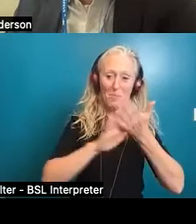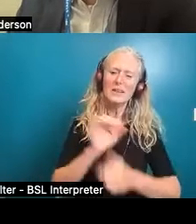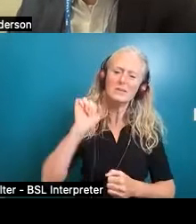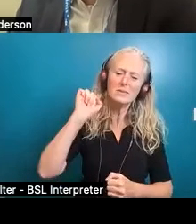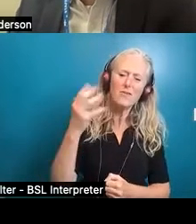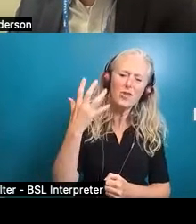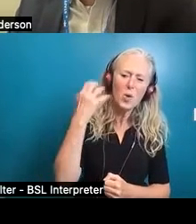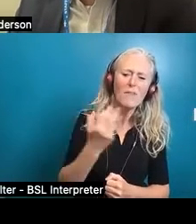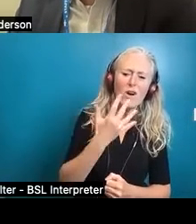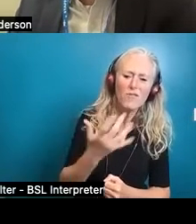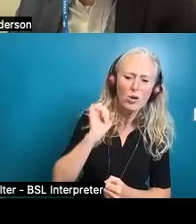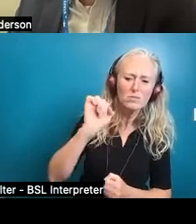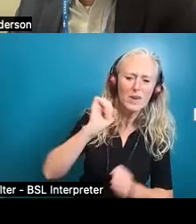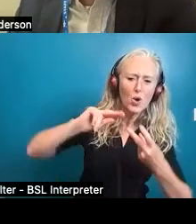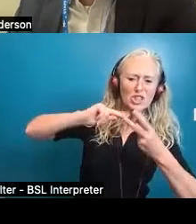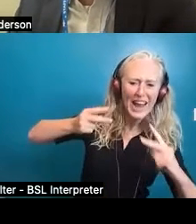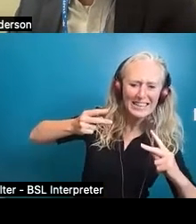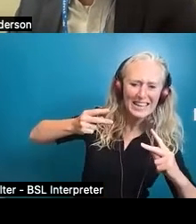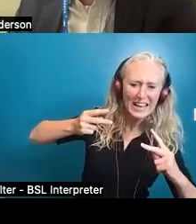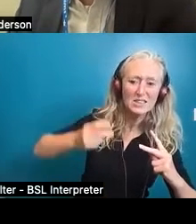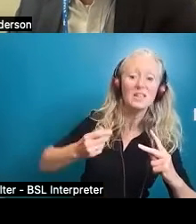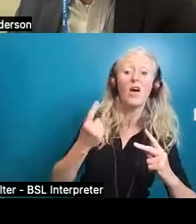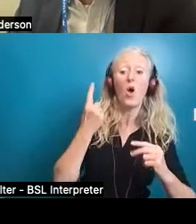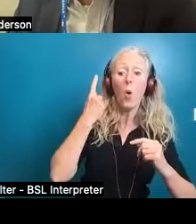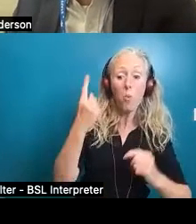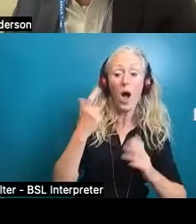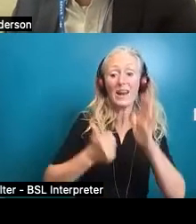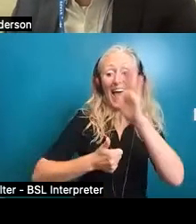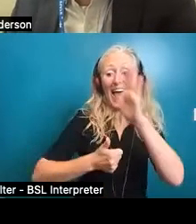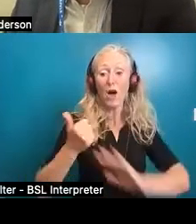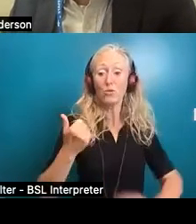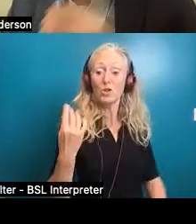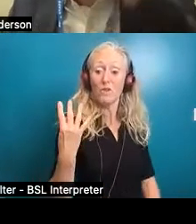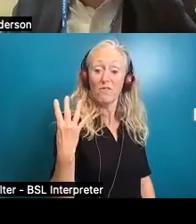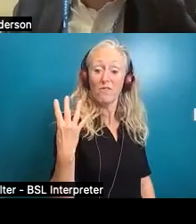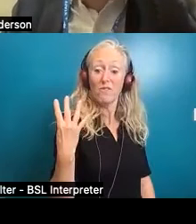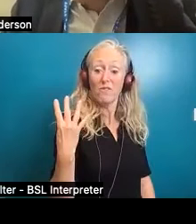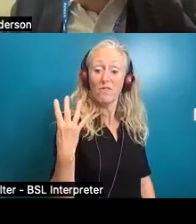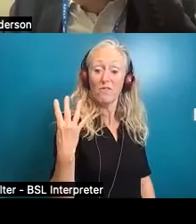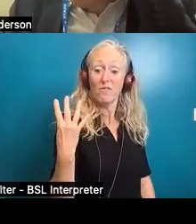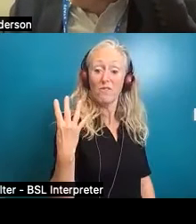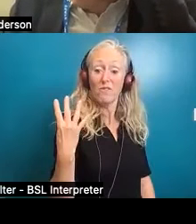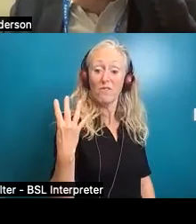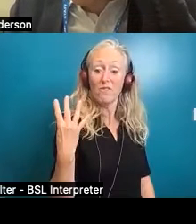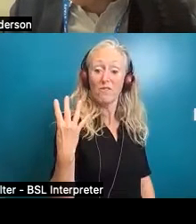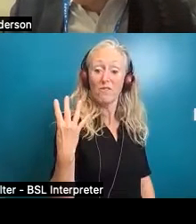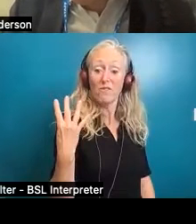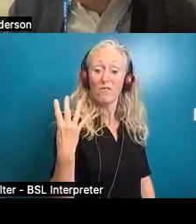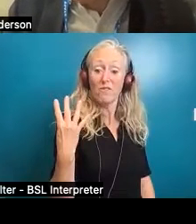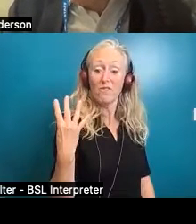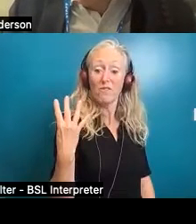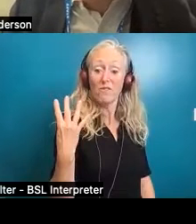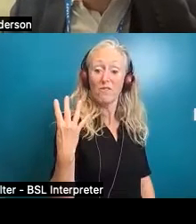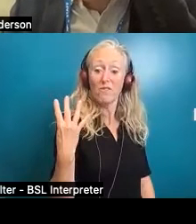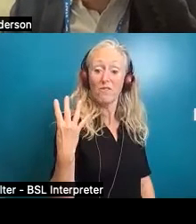your partner handing on their copy and having a child with Usher syndrome. And that's what we